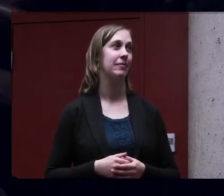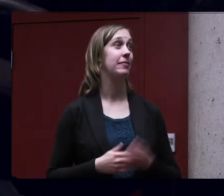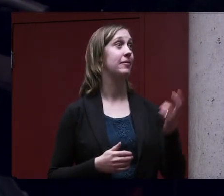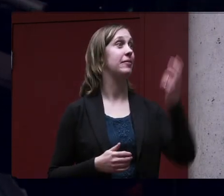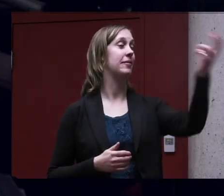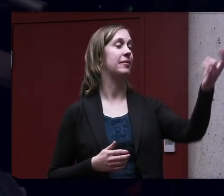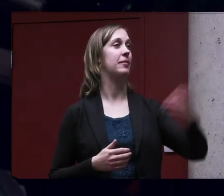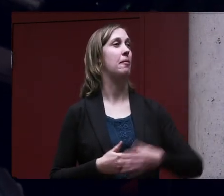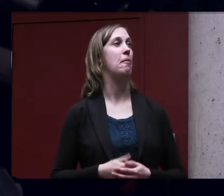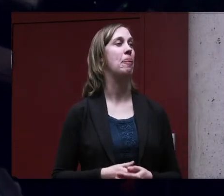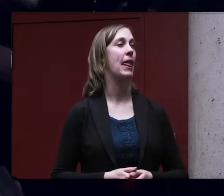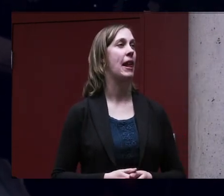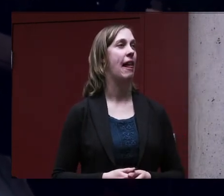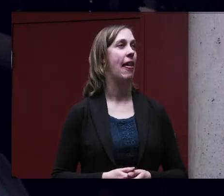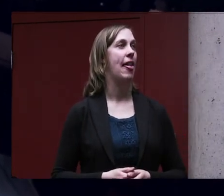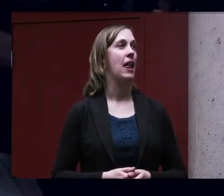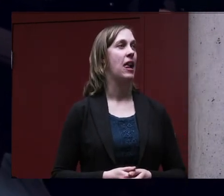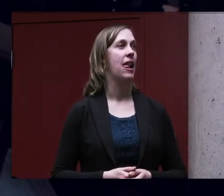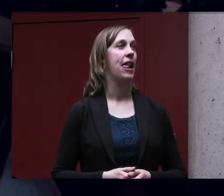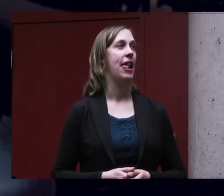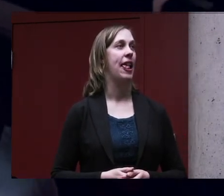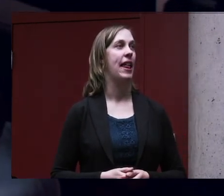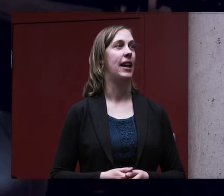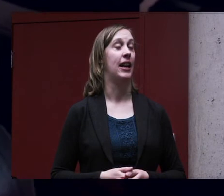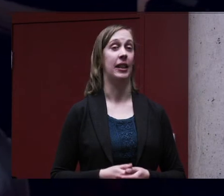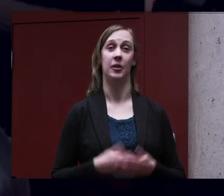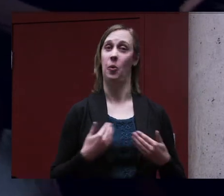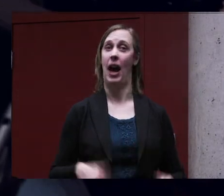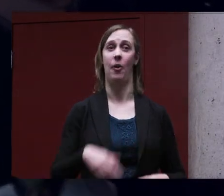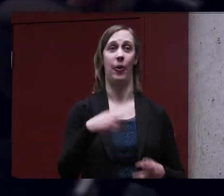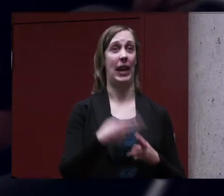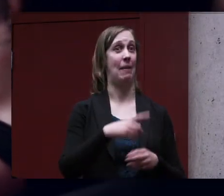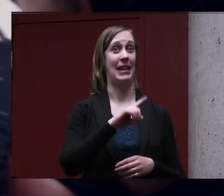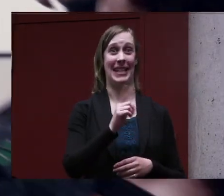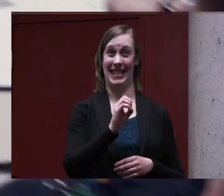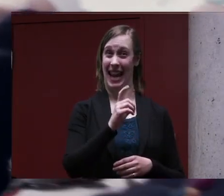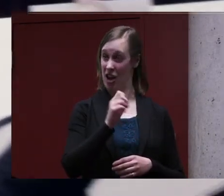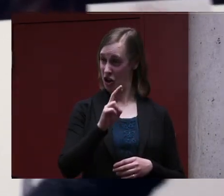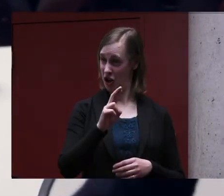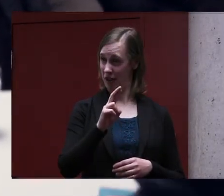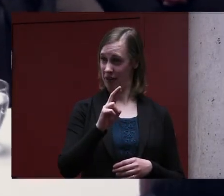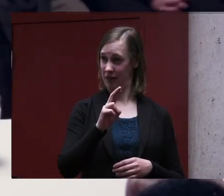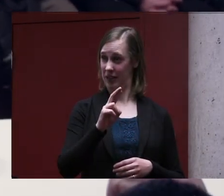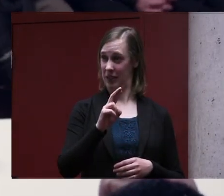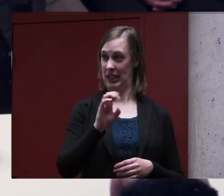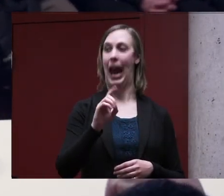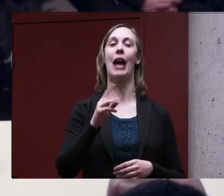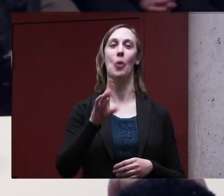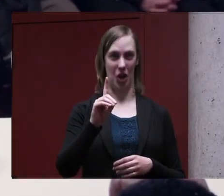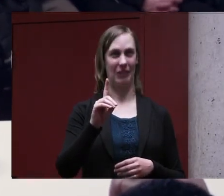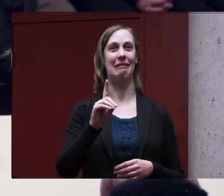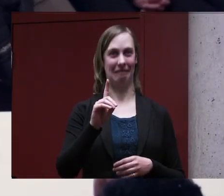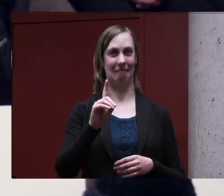Yes. My name's Edward Edelstein. I'm a developer on Gottingen Street, and I have an architecture office and a design